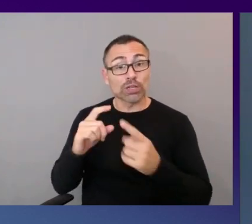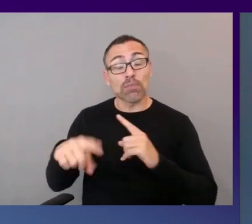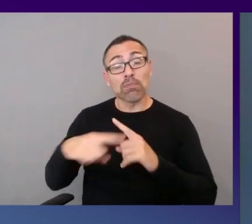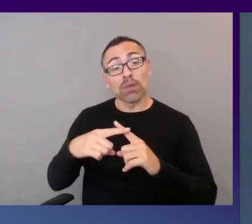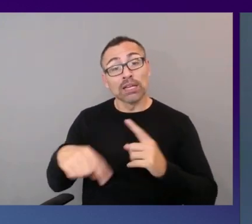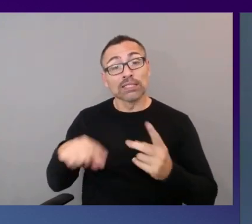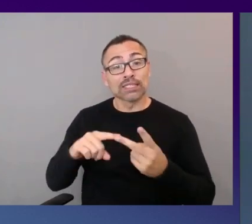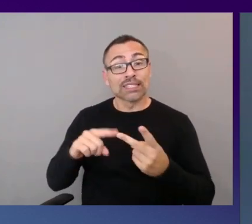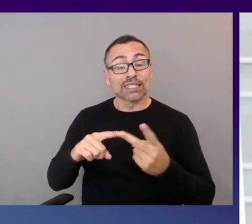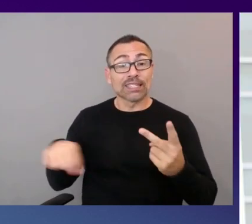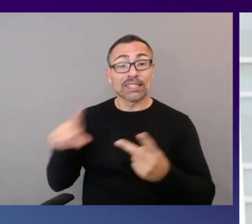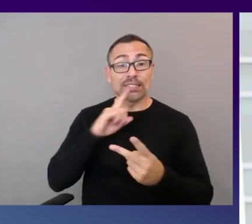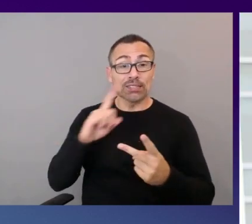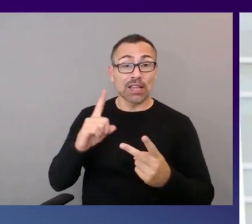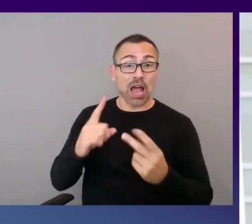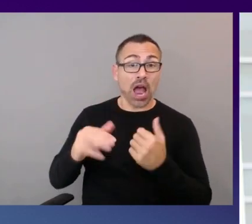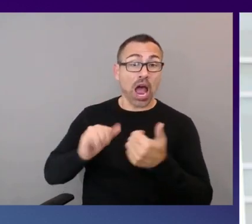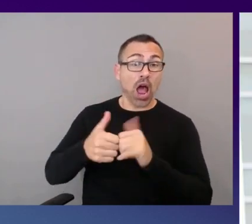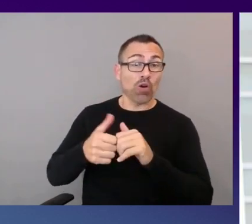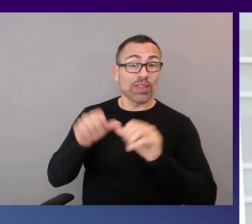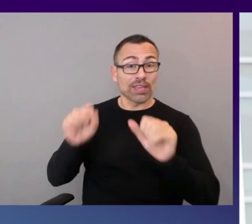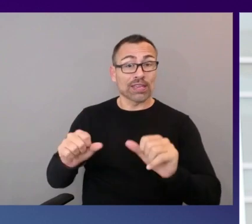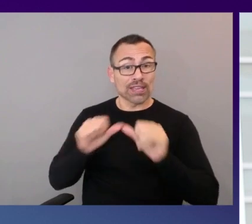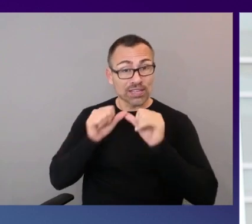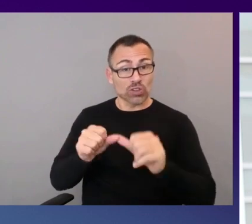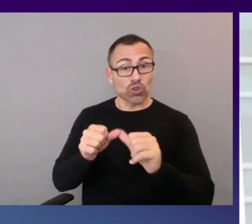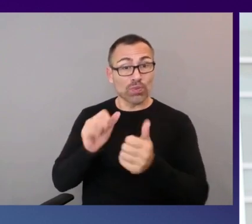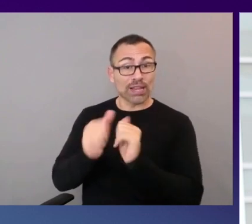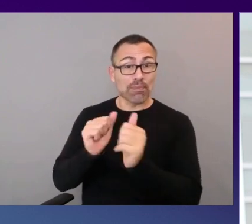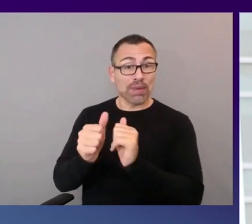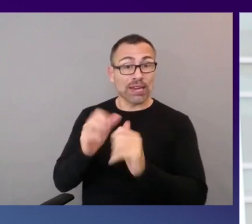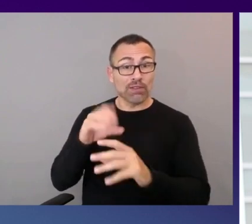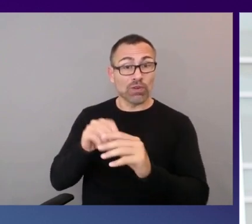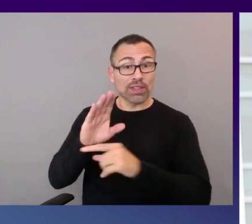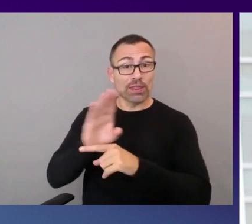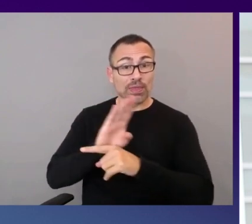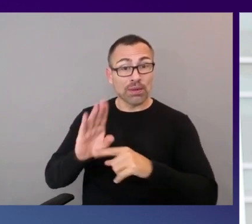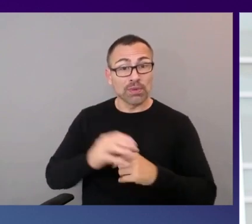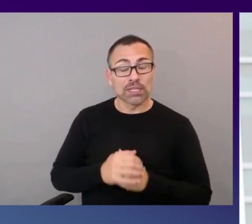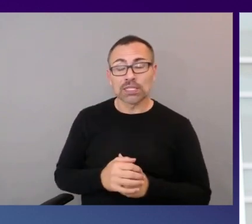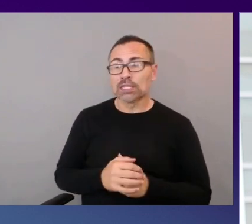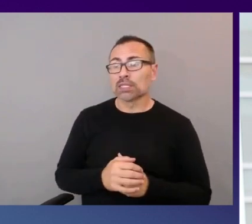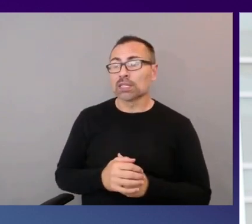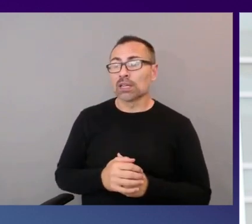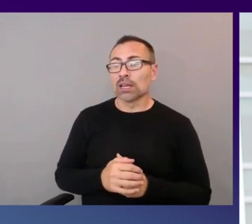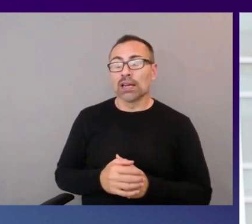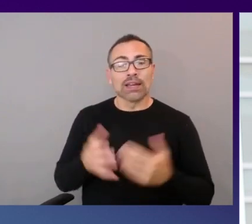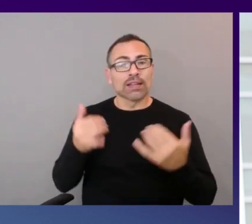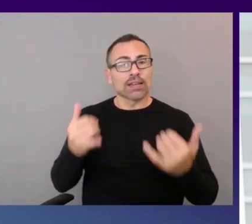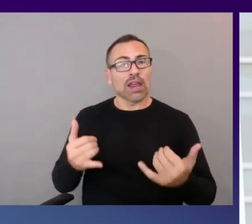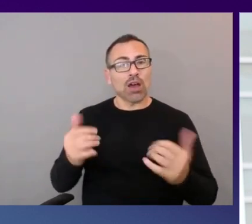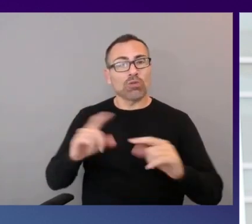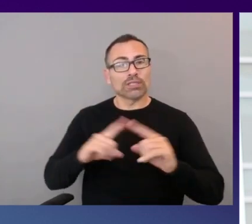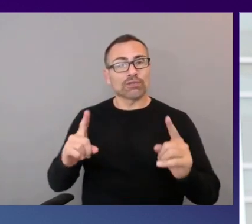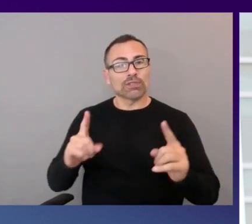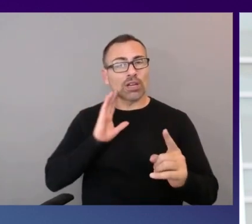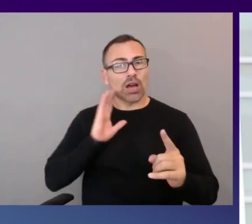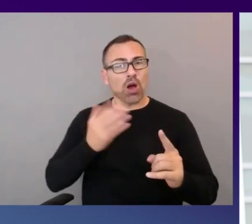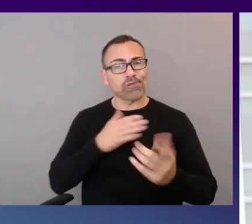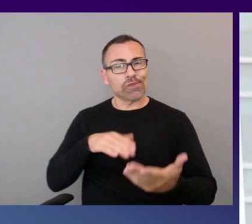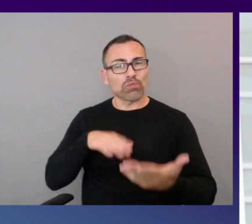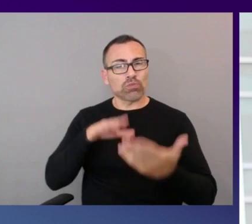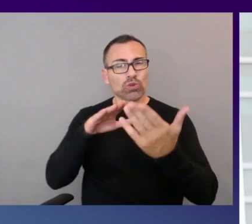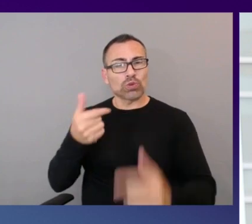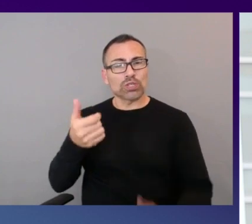key to their business. What's different with the way in which we've approached generative AI, however,